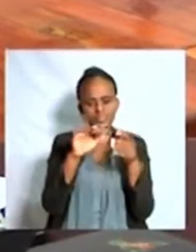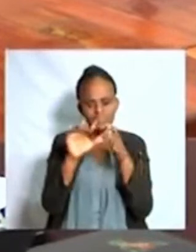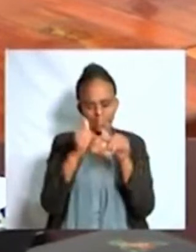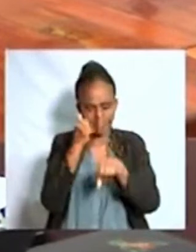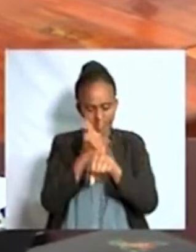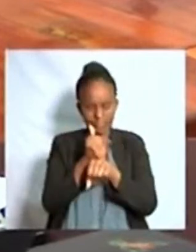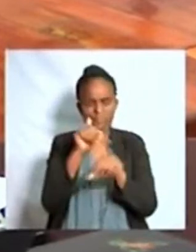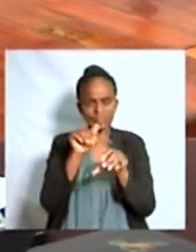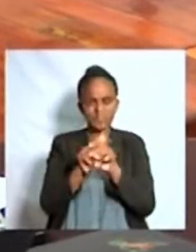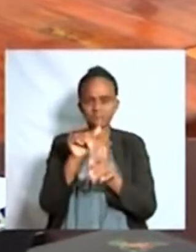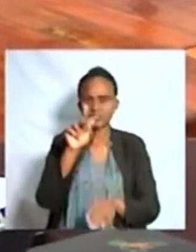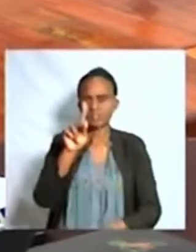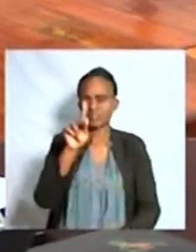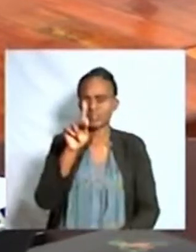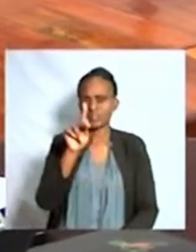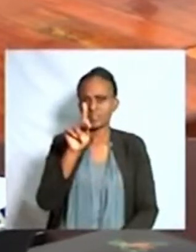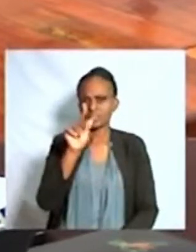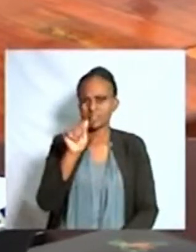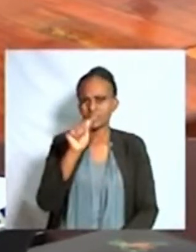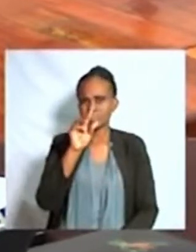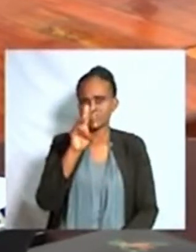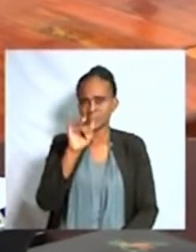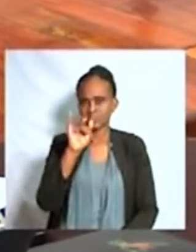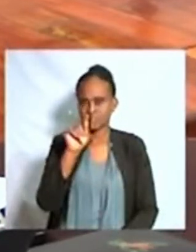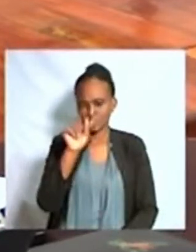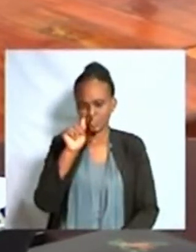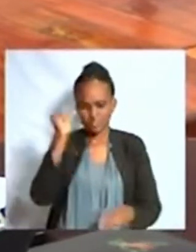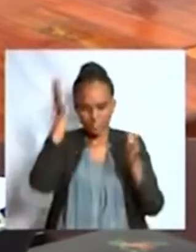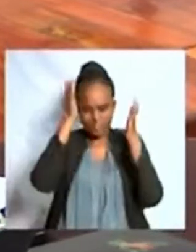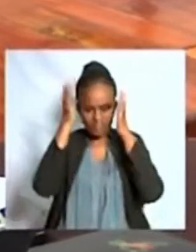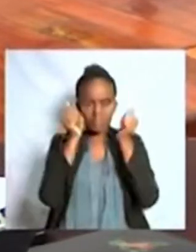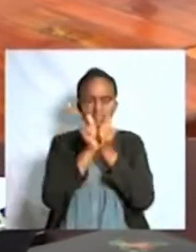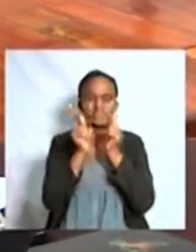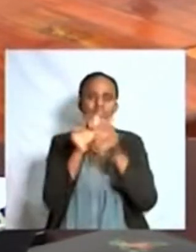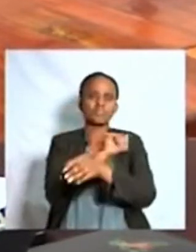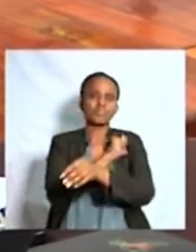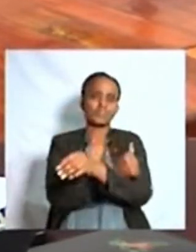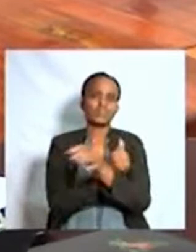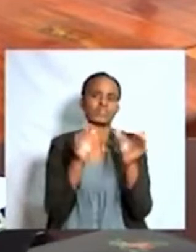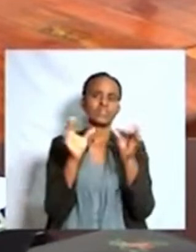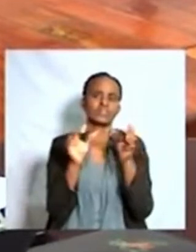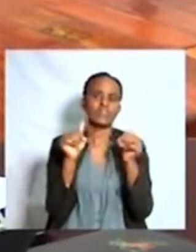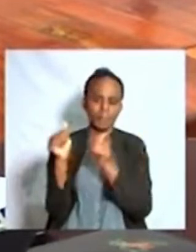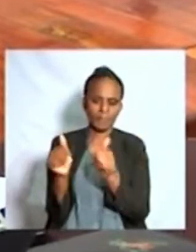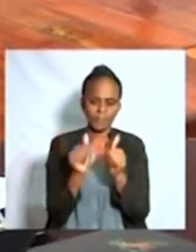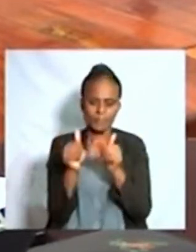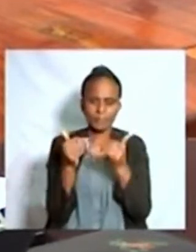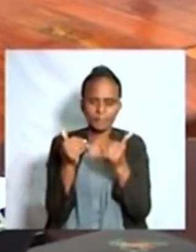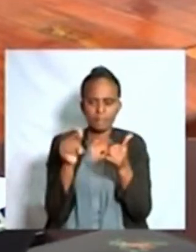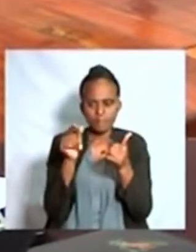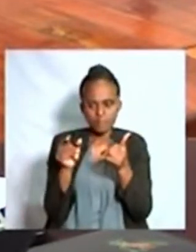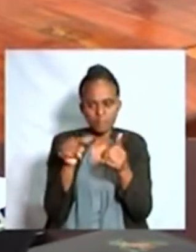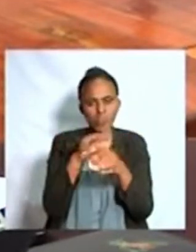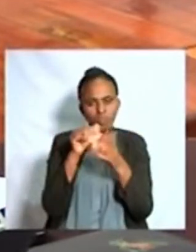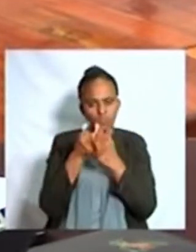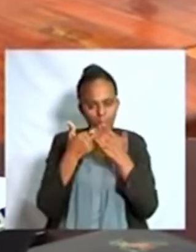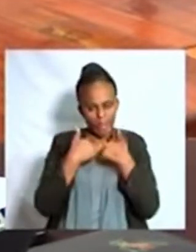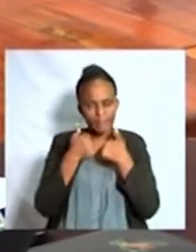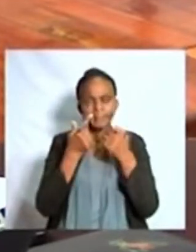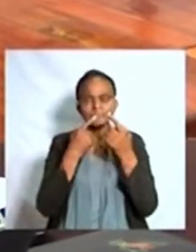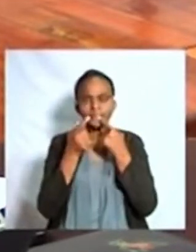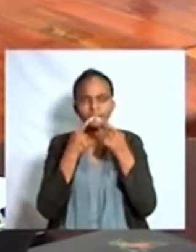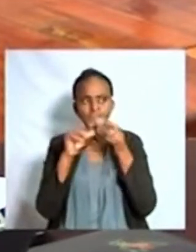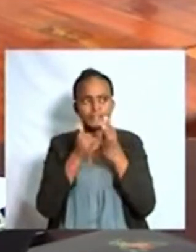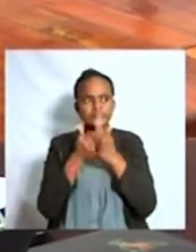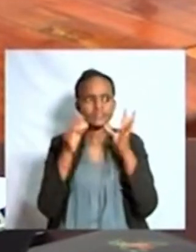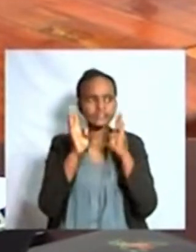in Kabuta compound without the authority of the Council. Action taken, Chair, is that the Council undertook stakeholder engagement through a